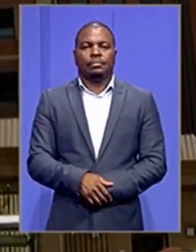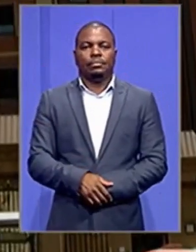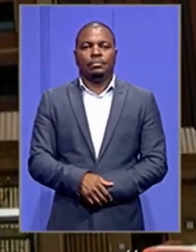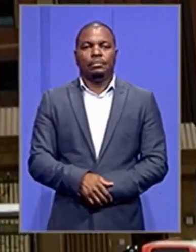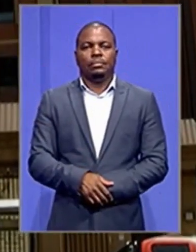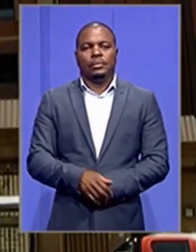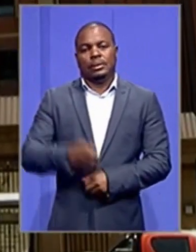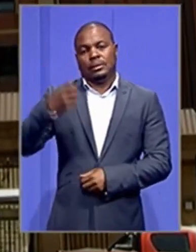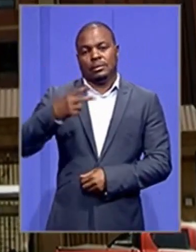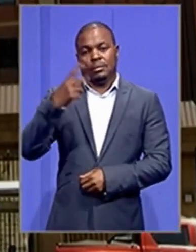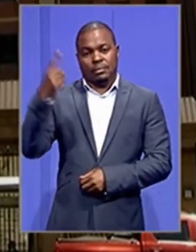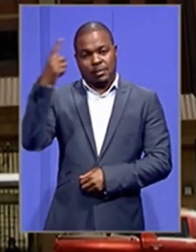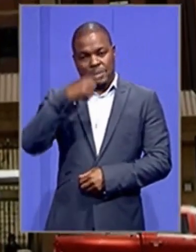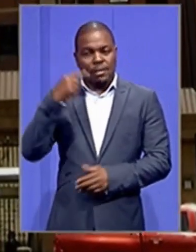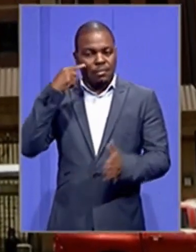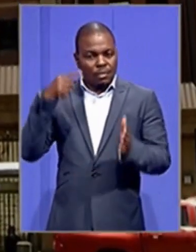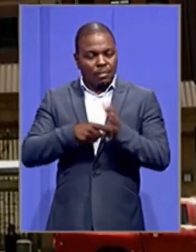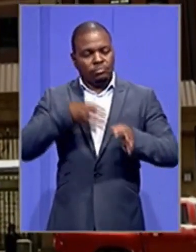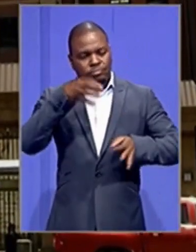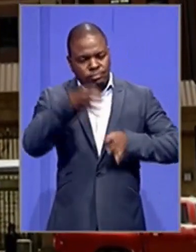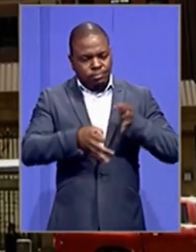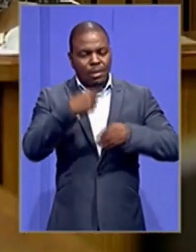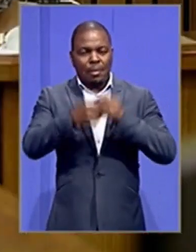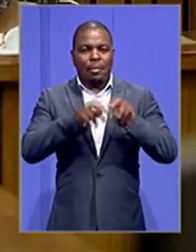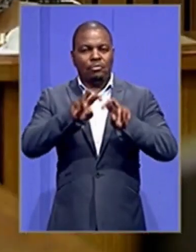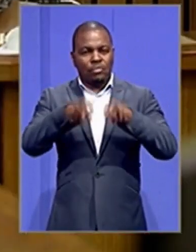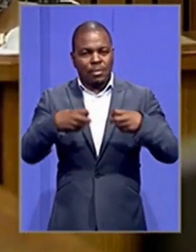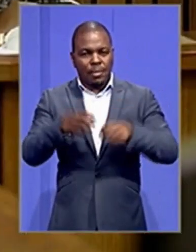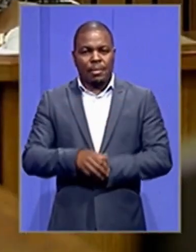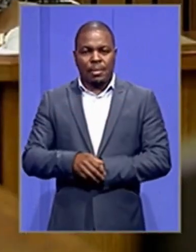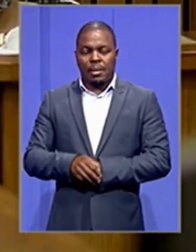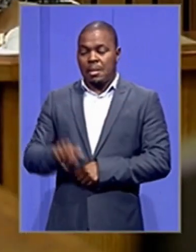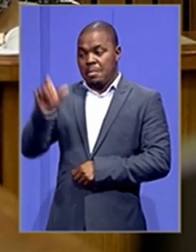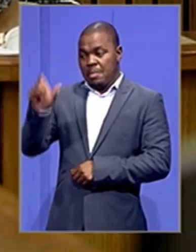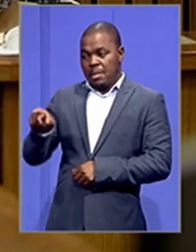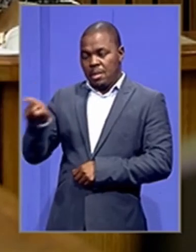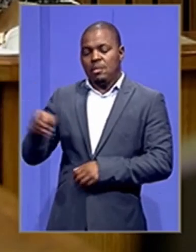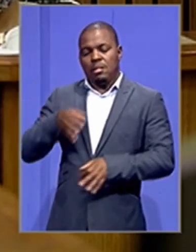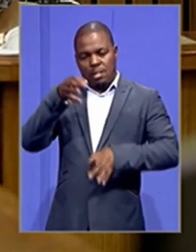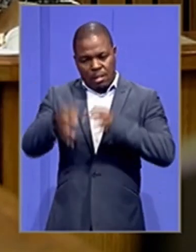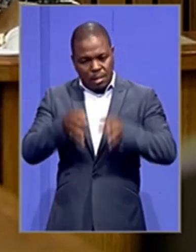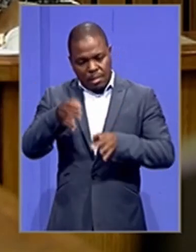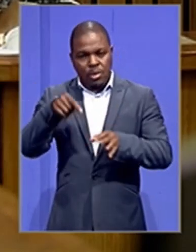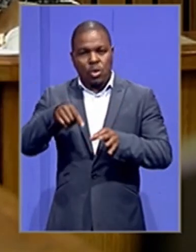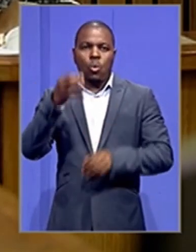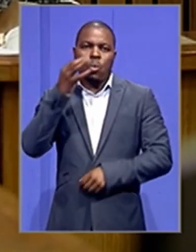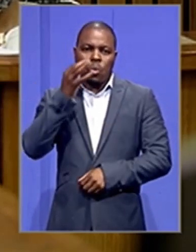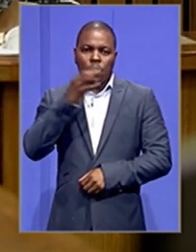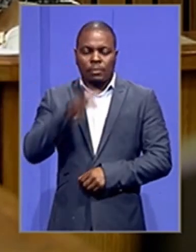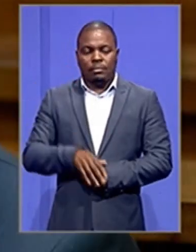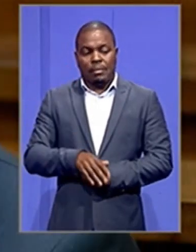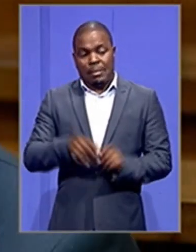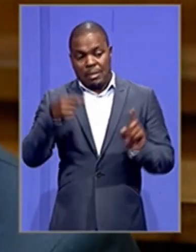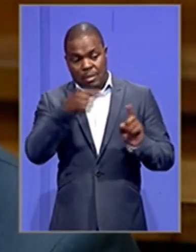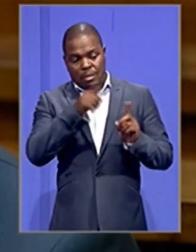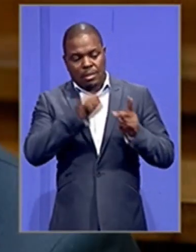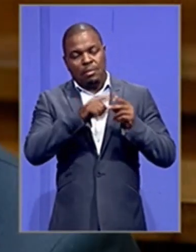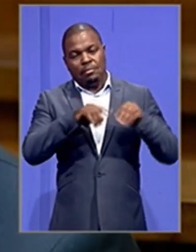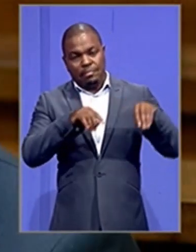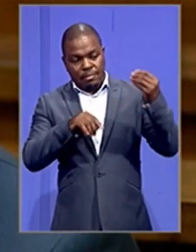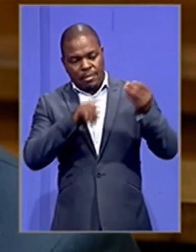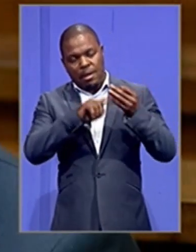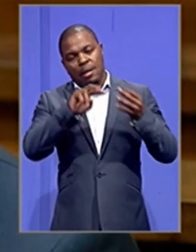Letsatsi la bobedi la go tlhagisa bopaki ba petelelo, motlhokofadiwa o boleletse kgotlatshekelo gore molatofadiwa mogolwagwe le